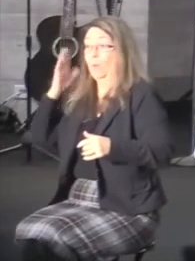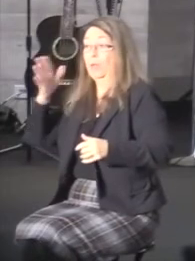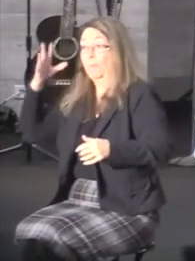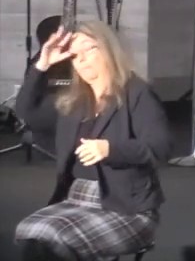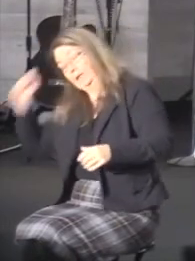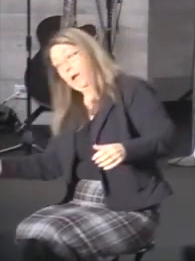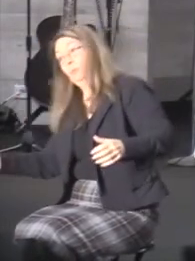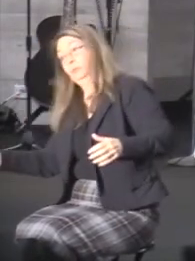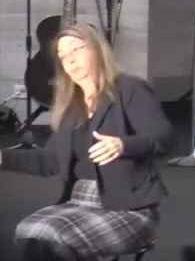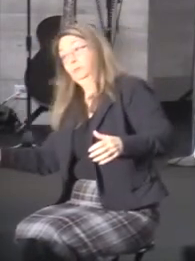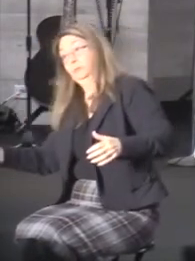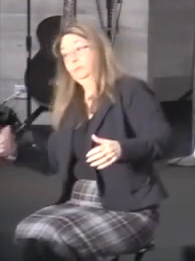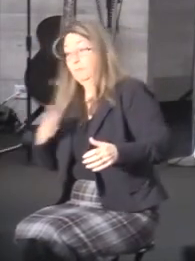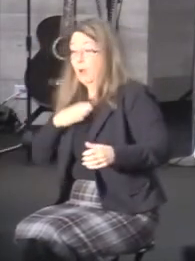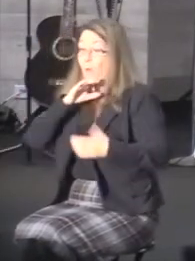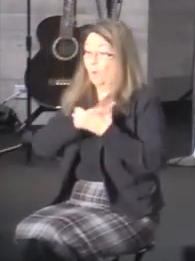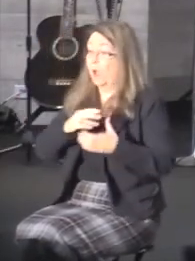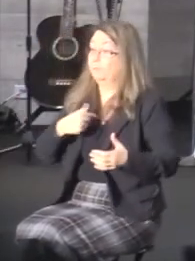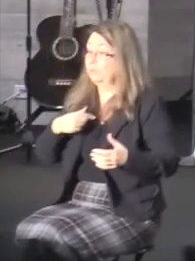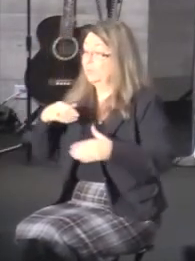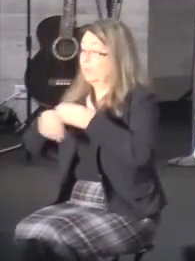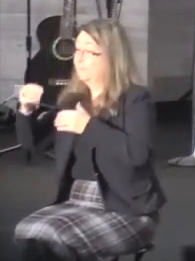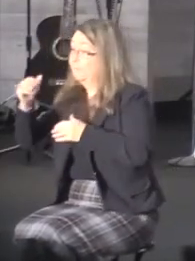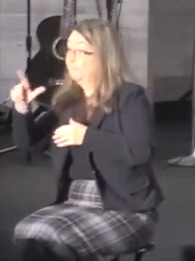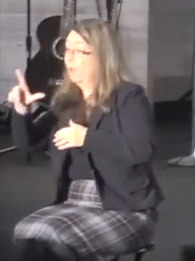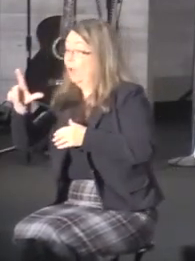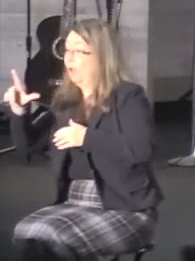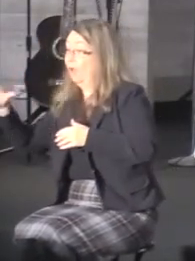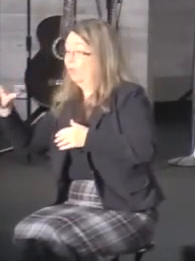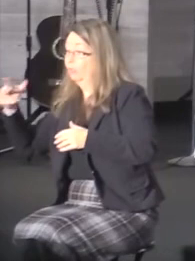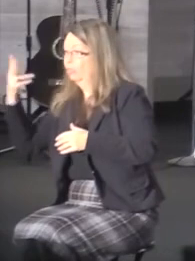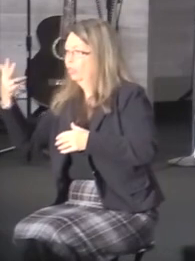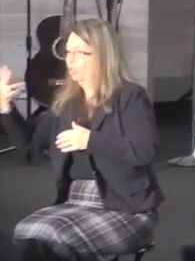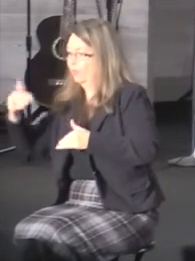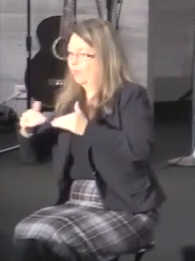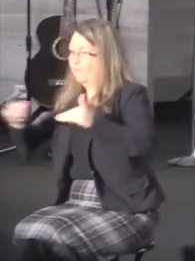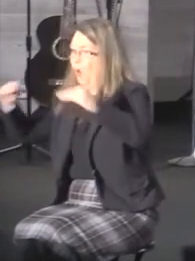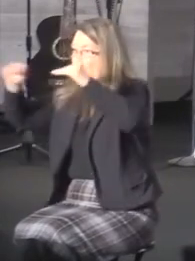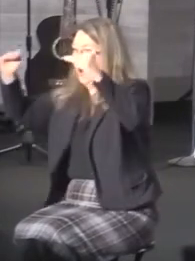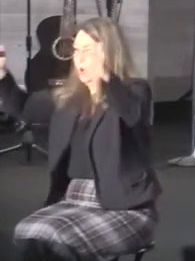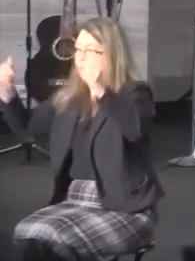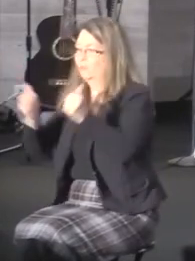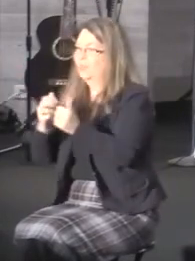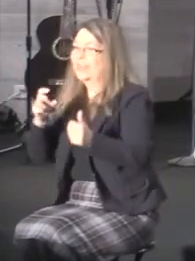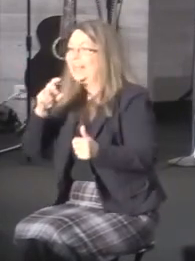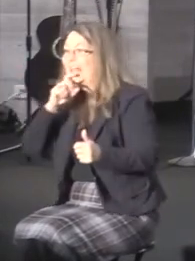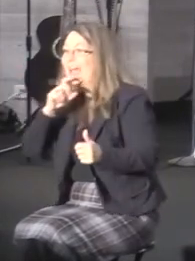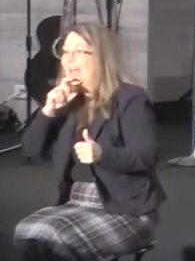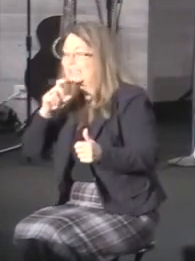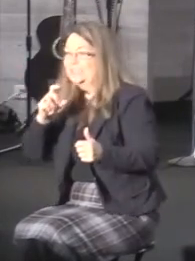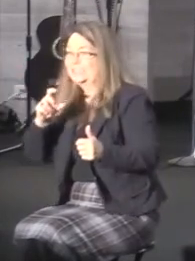out. Angel and I, when we were in a mall, it was three stories high. And why do malls do this? They make the walls glass, as if that's going to